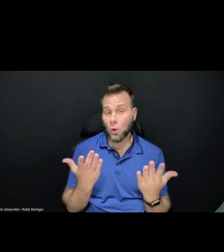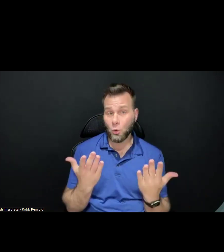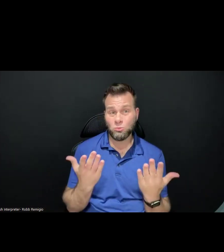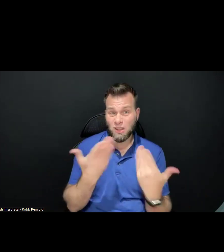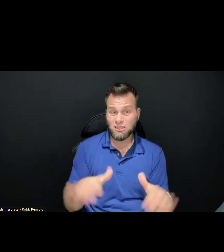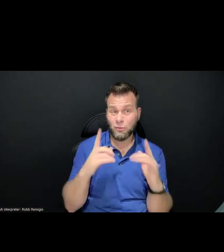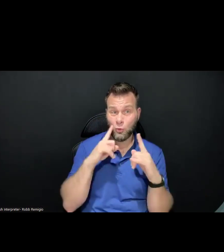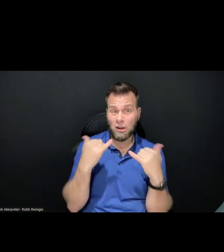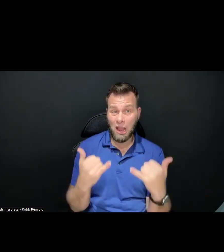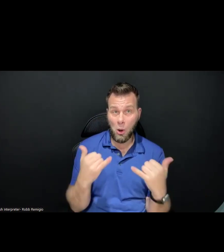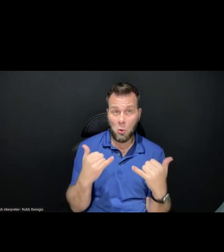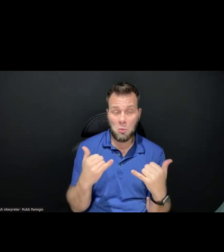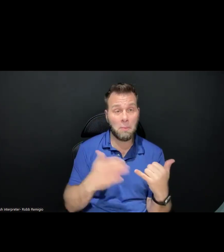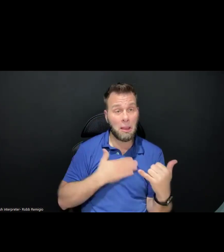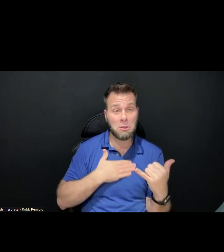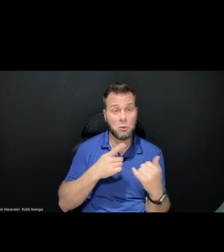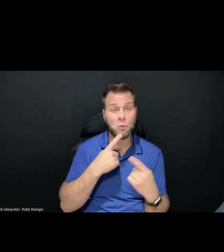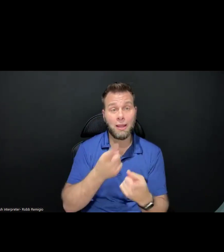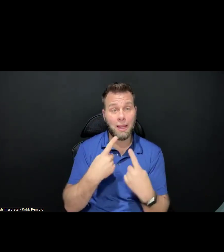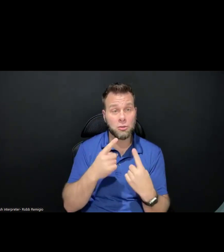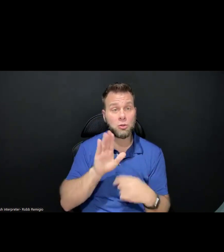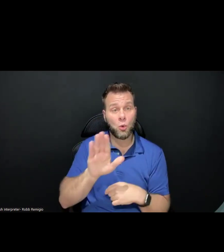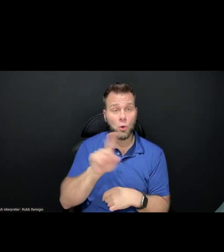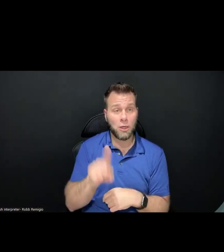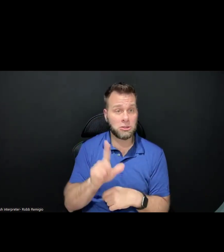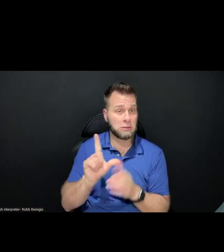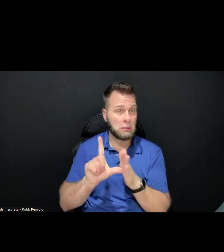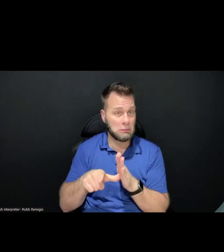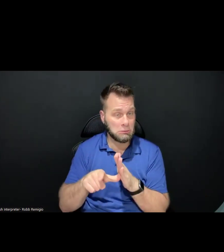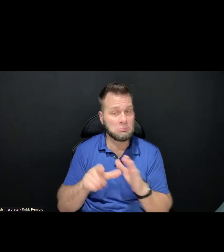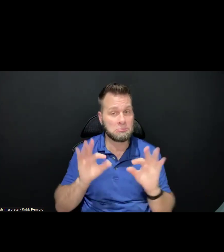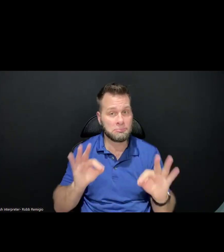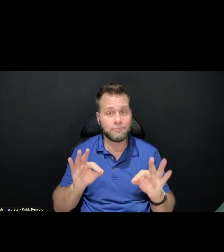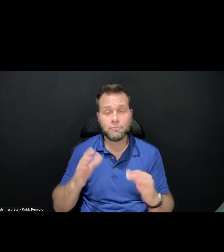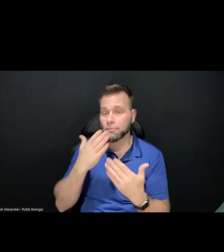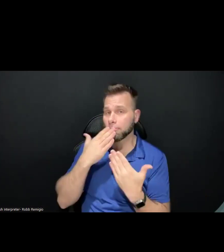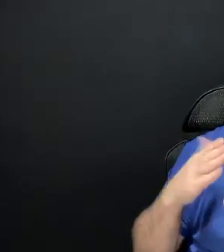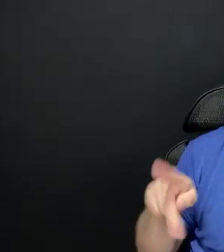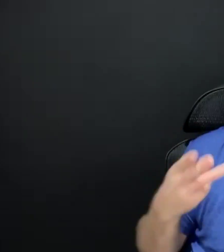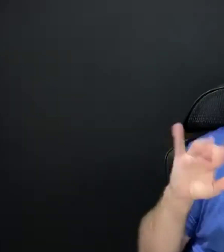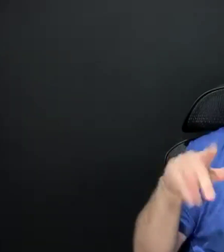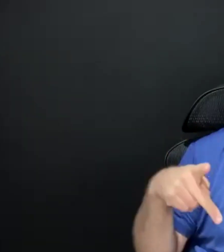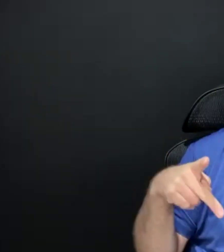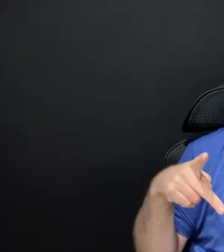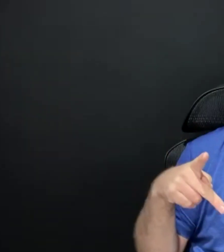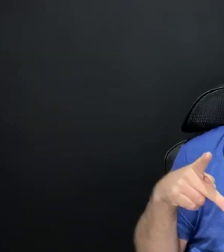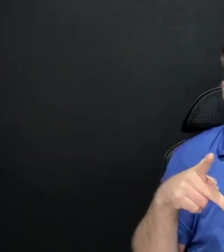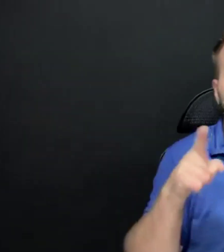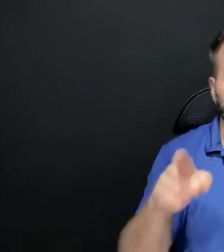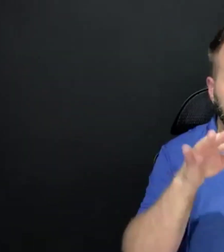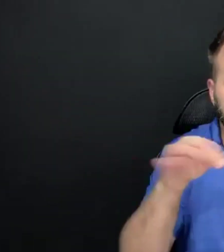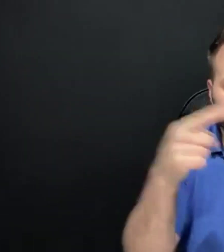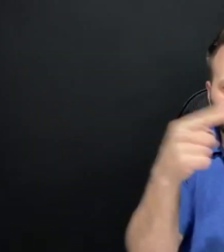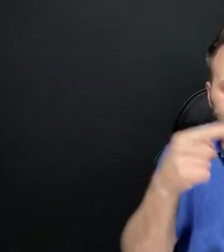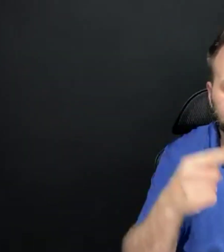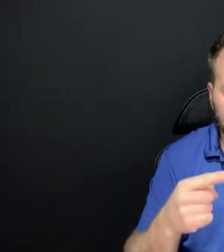that point of the agenda. Thank you so much, Philip. I think you touched on many different things